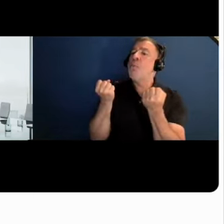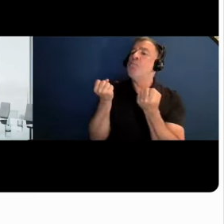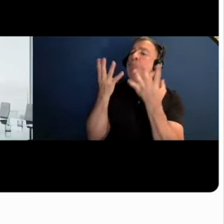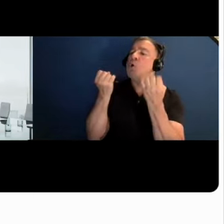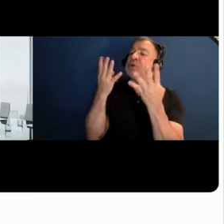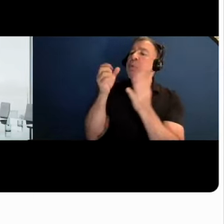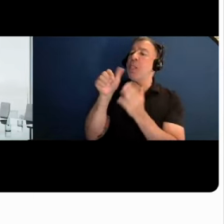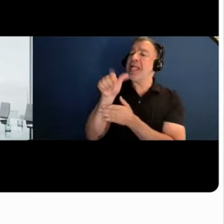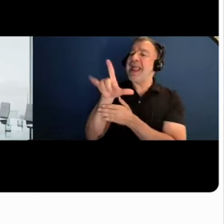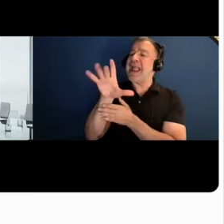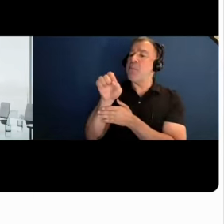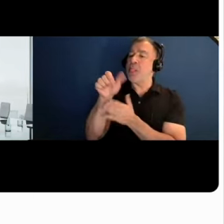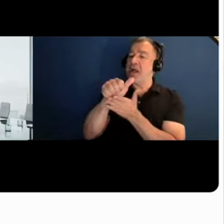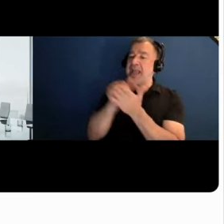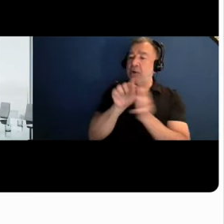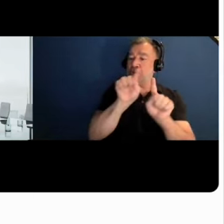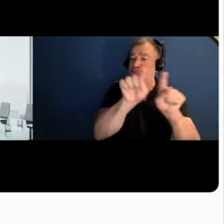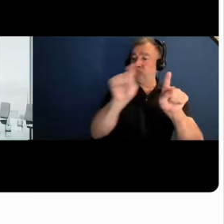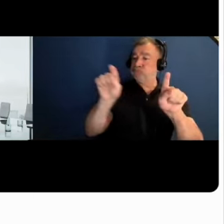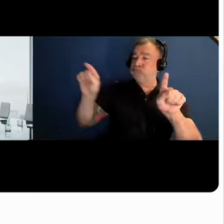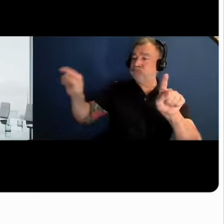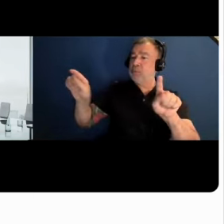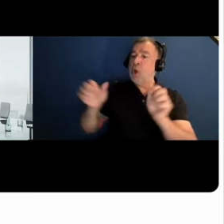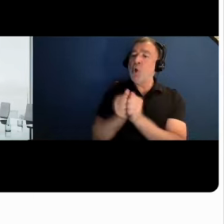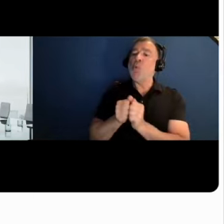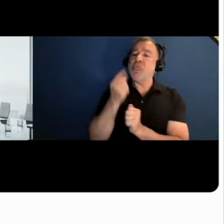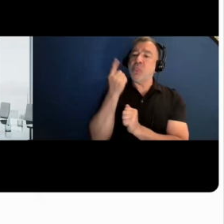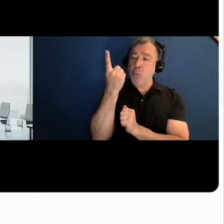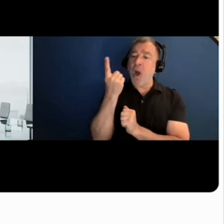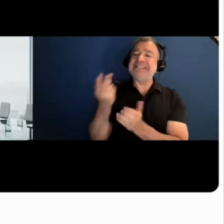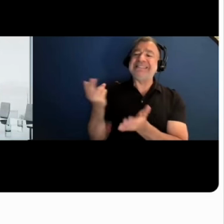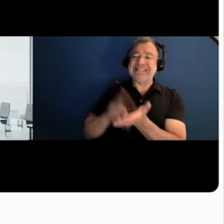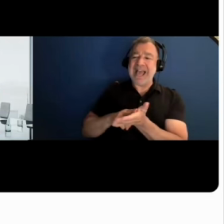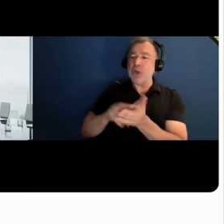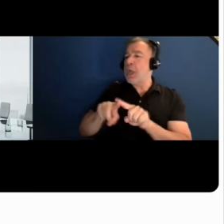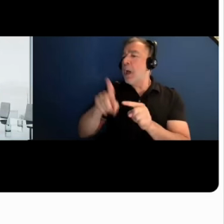individuals they represent with a single sign-on. So more to come.